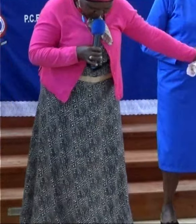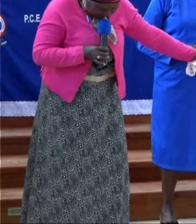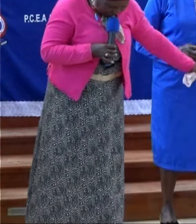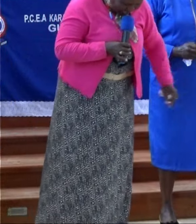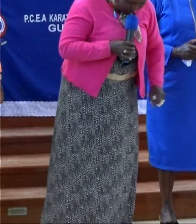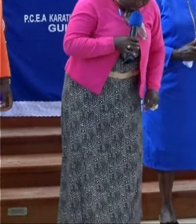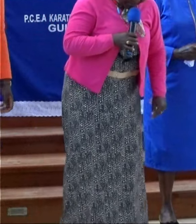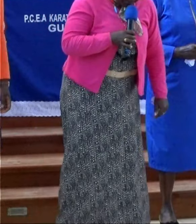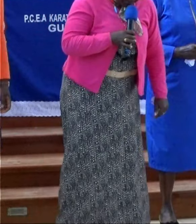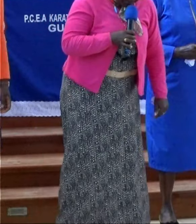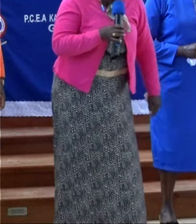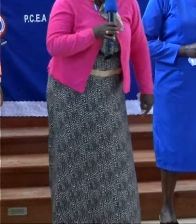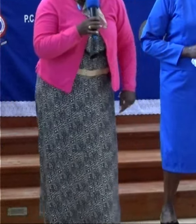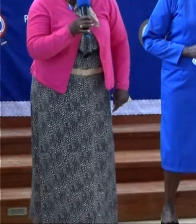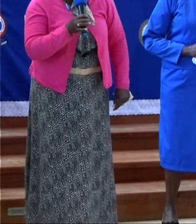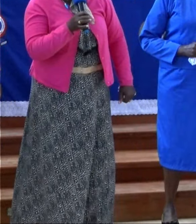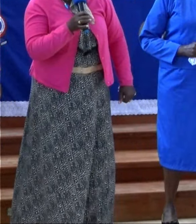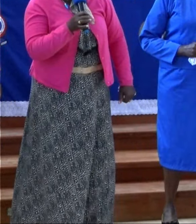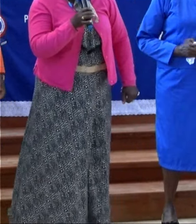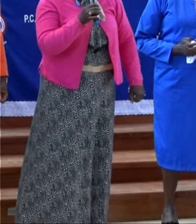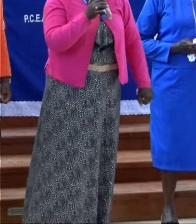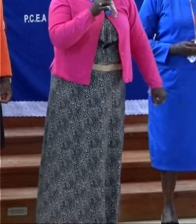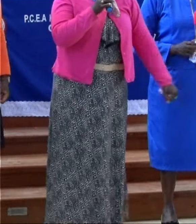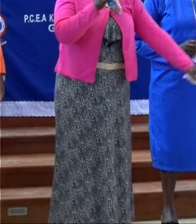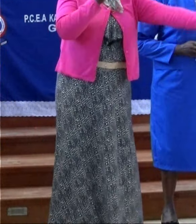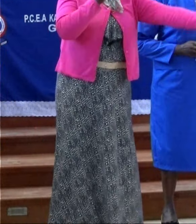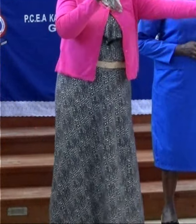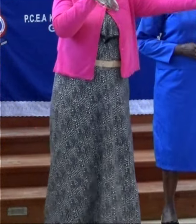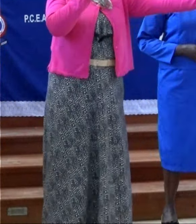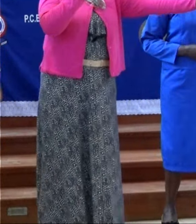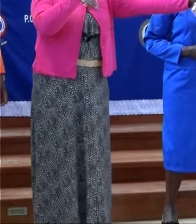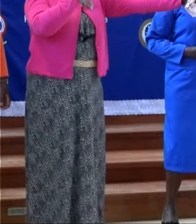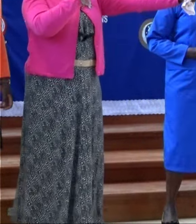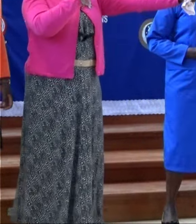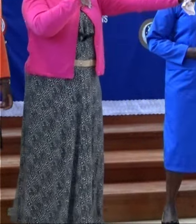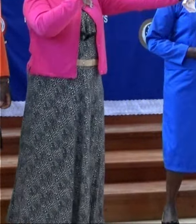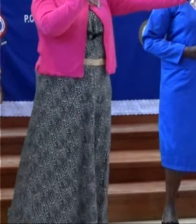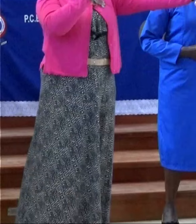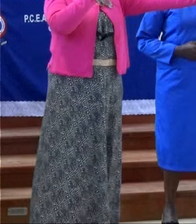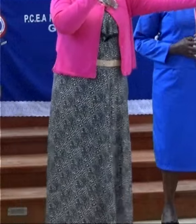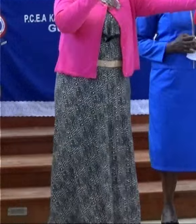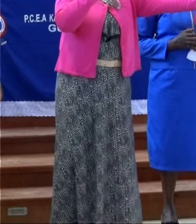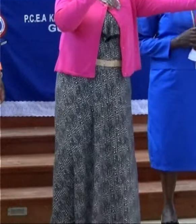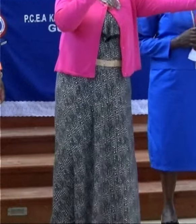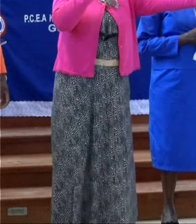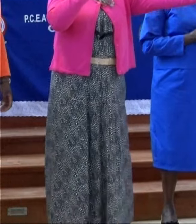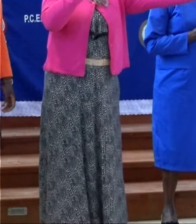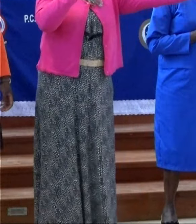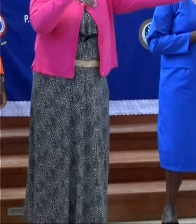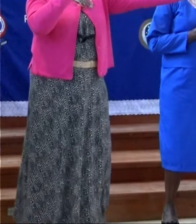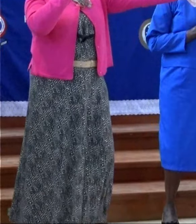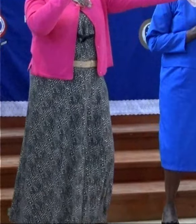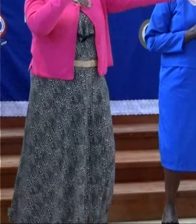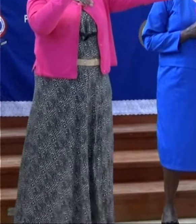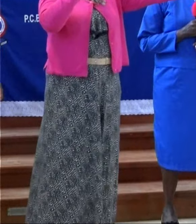living God. Intervene in this service this morning. We surrender, oh God. We honor your name, oh God. We thank